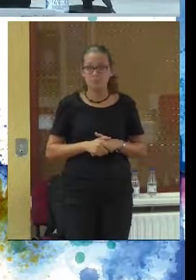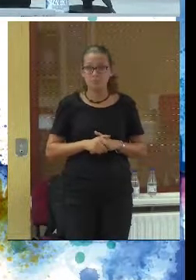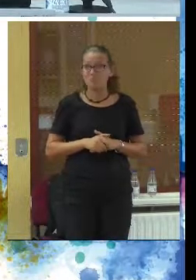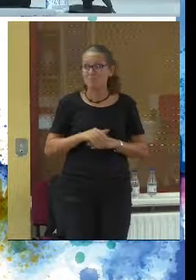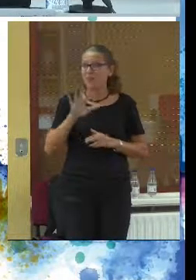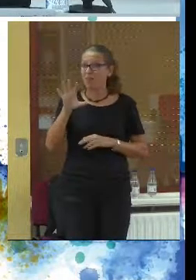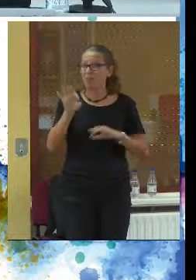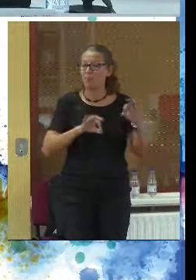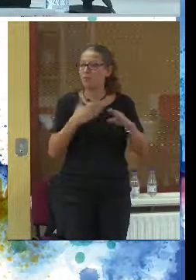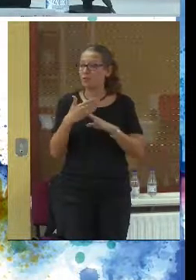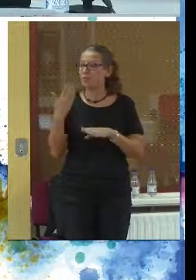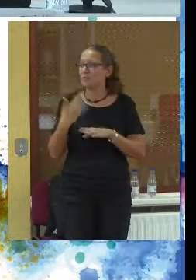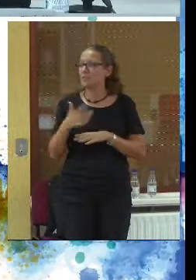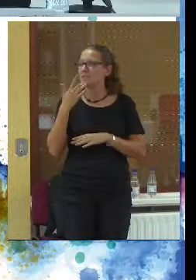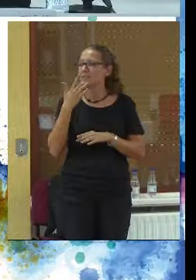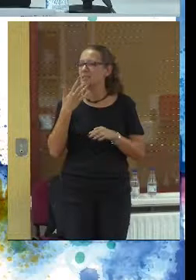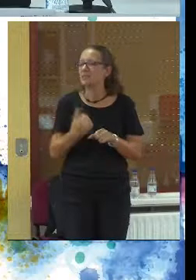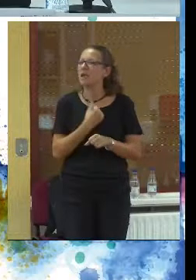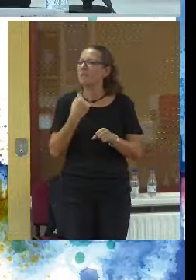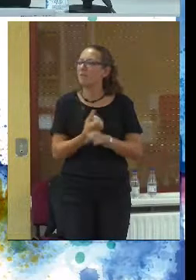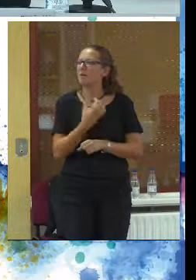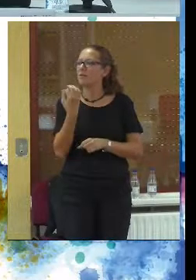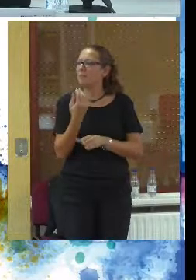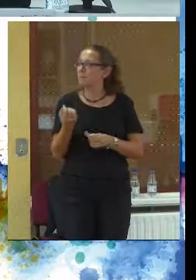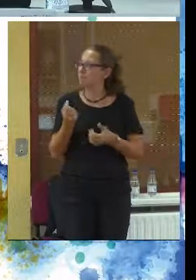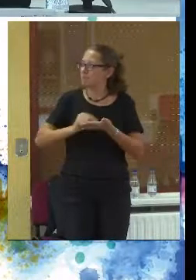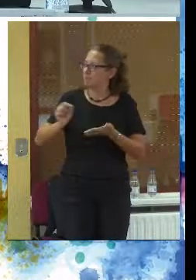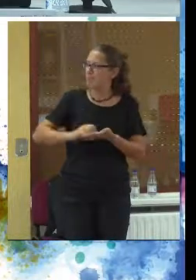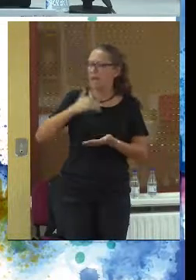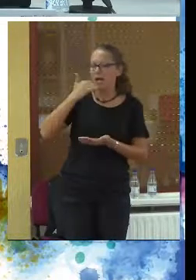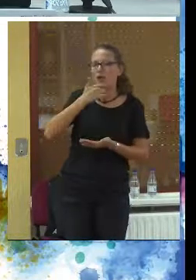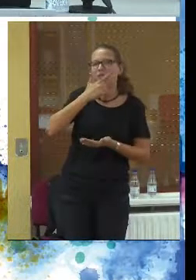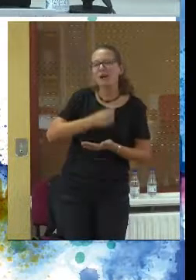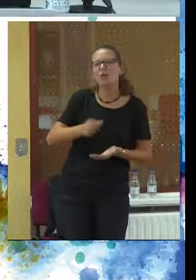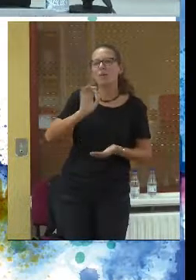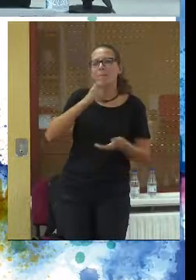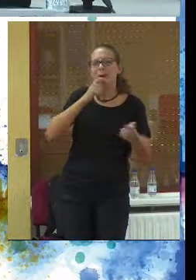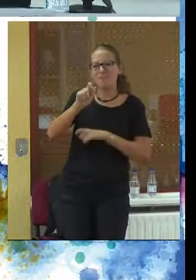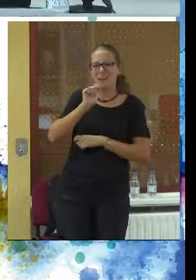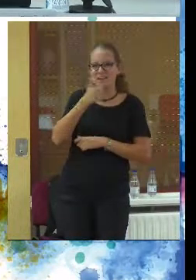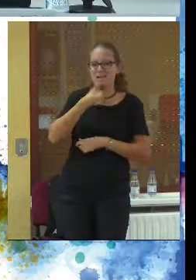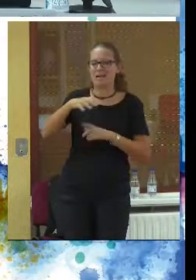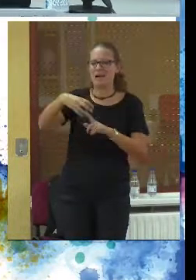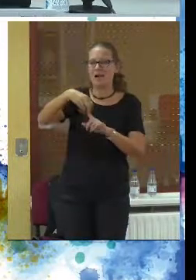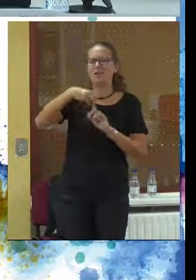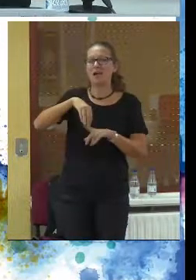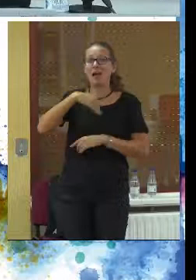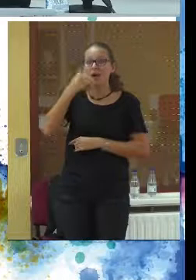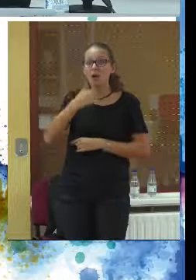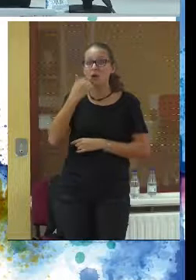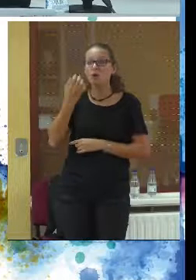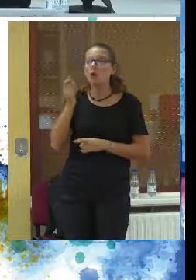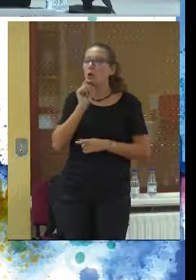With regards to the remaining 5%, if the employee has to include some keyword, he's been told